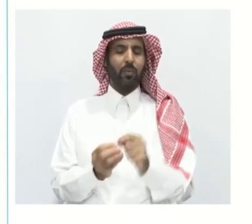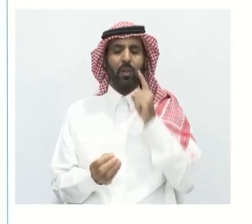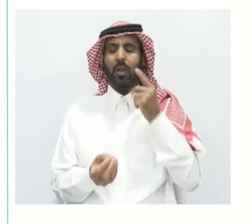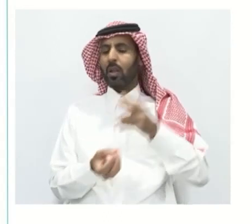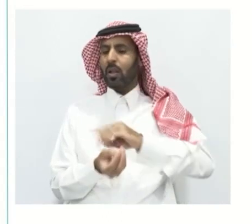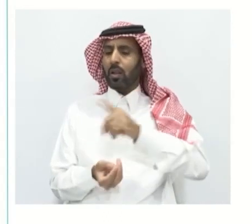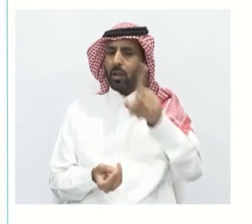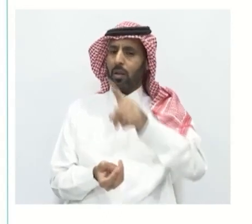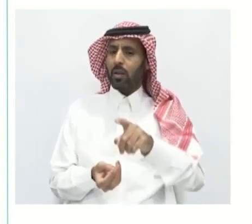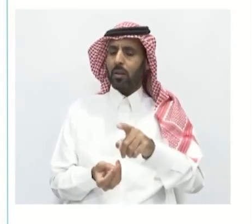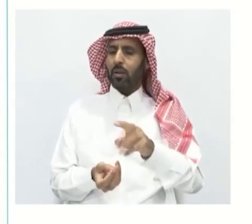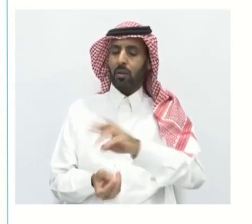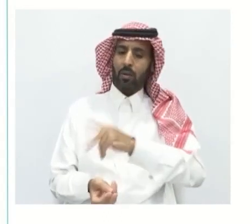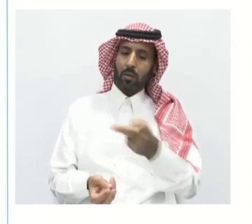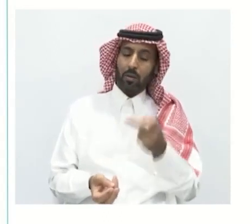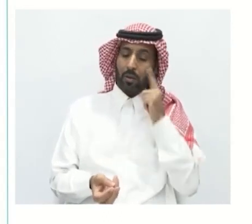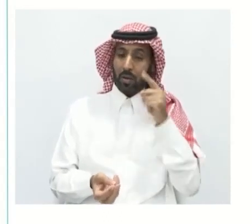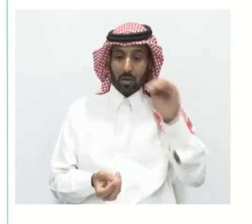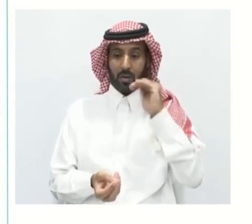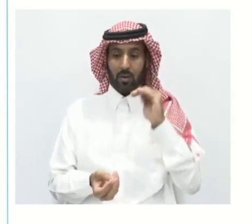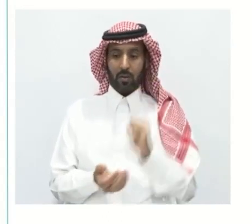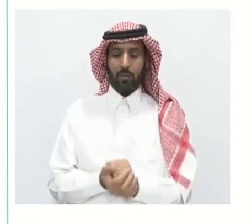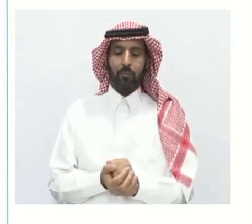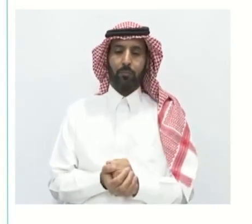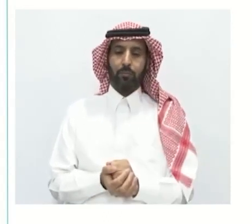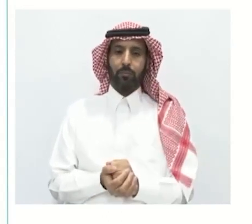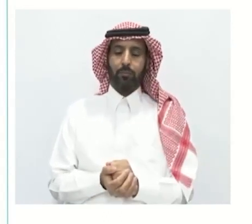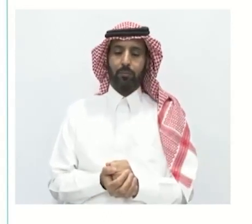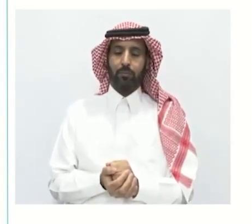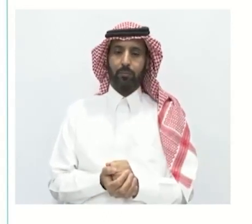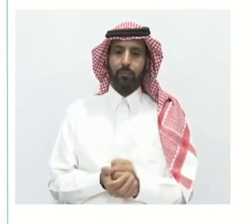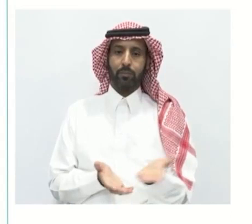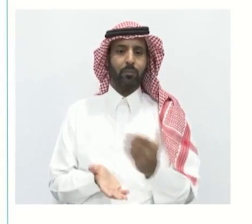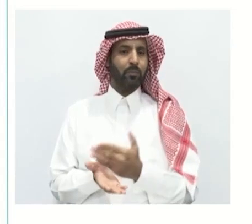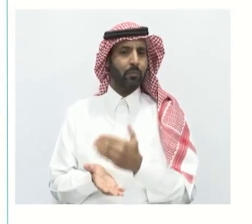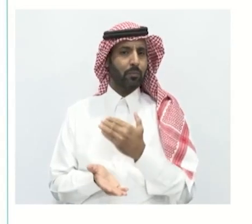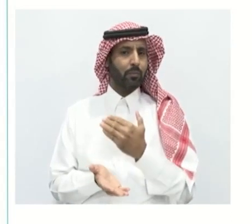me a question and an answer. Give me a question and an answer.